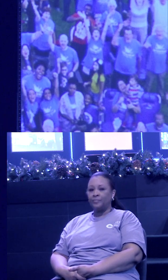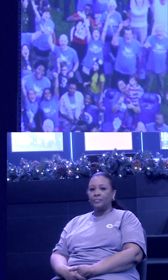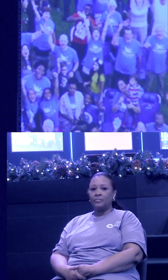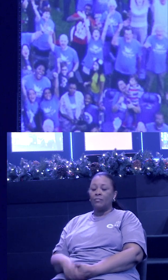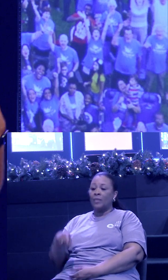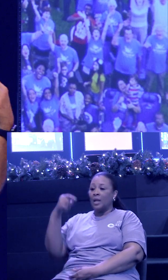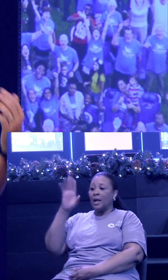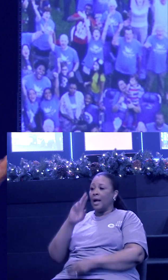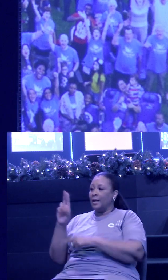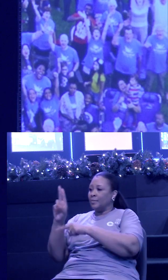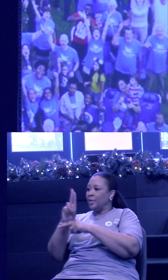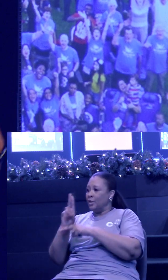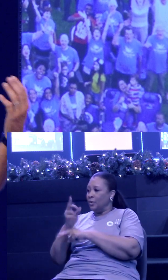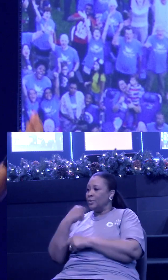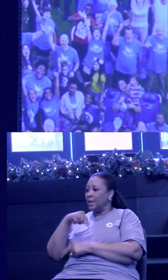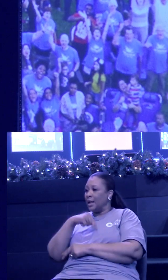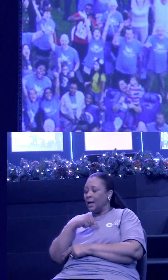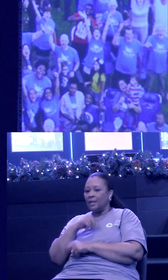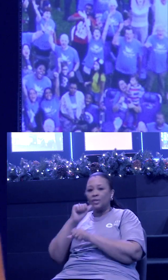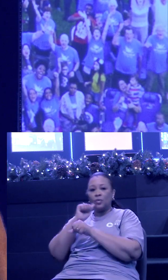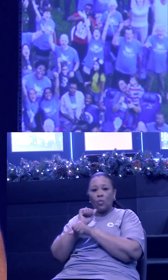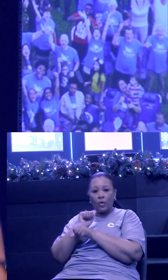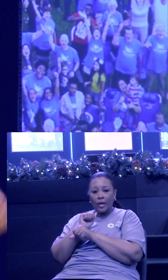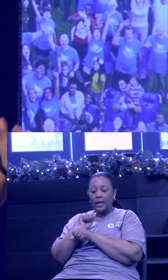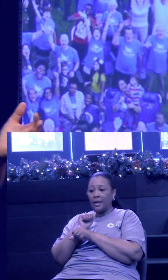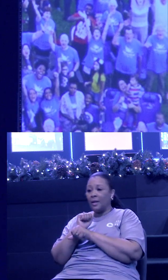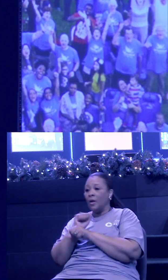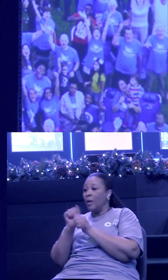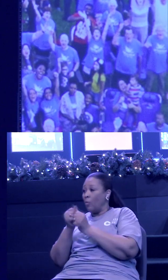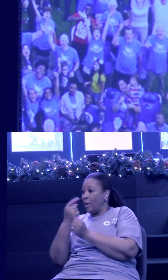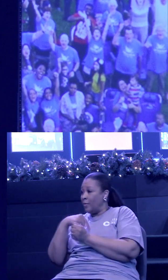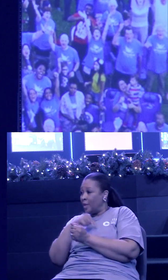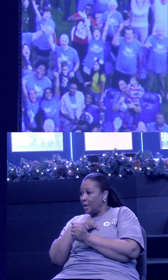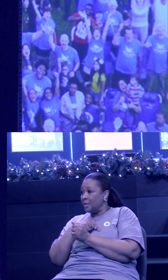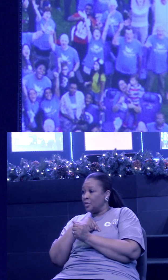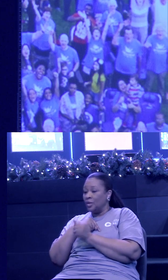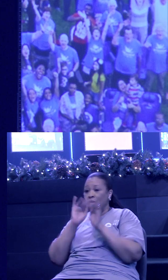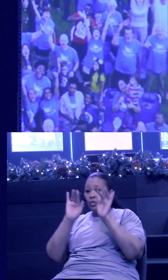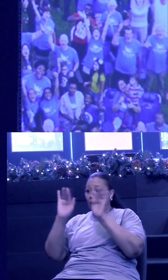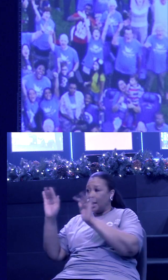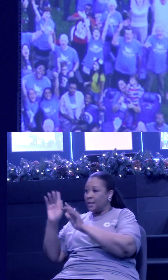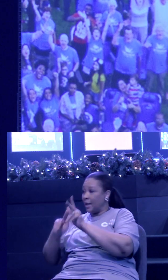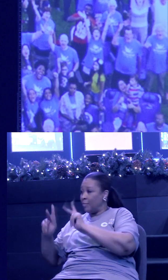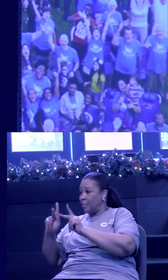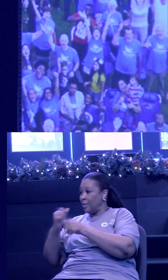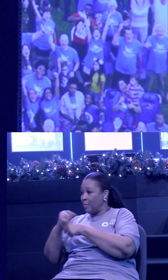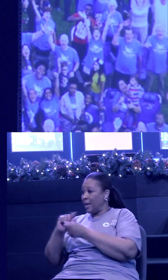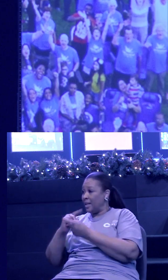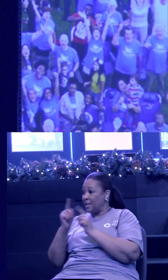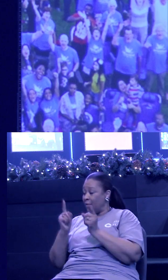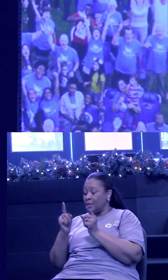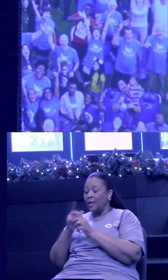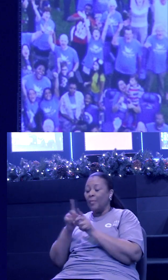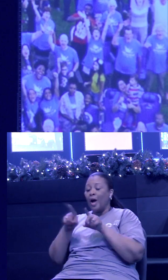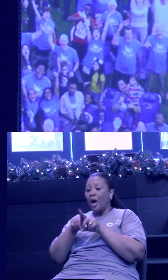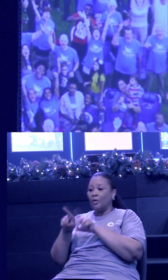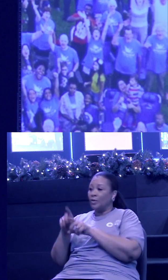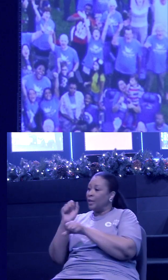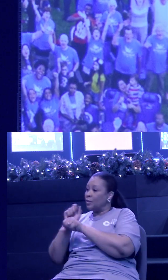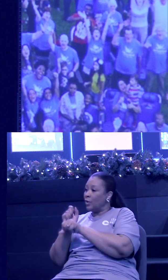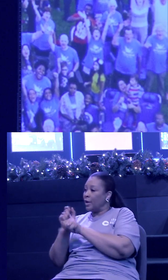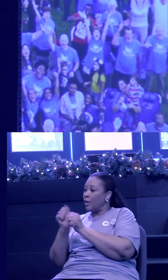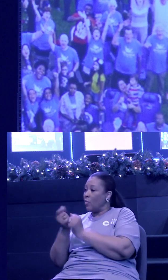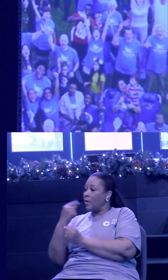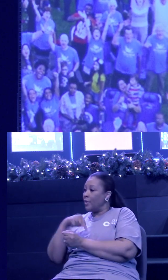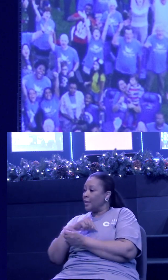God's been using us, working through us, to reach our community and make a difference, but he's also been working through us